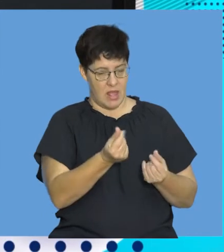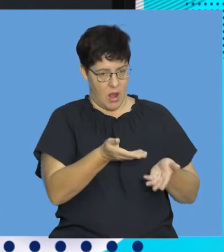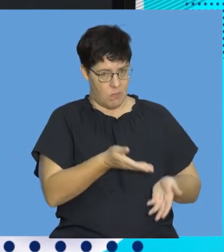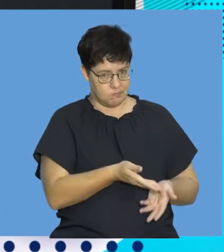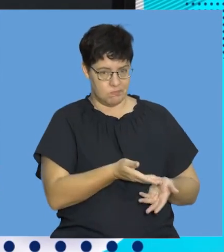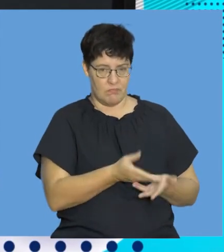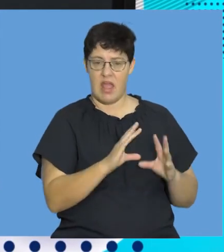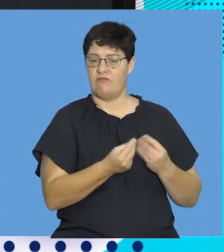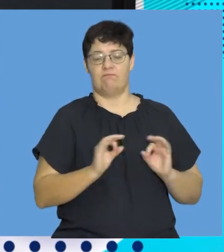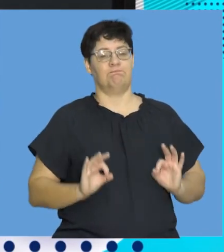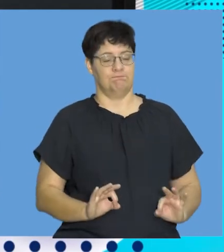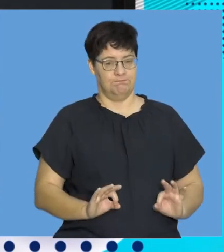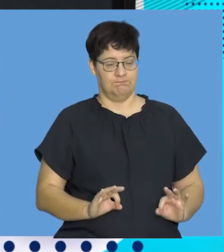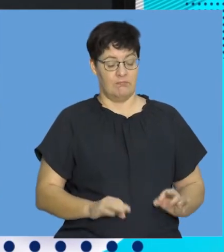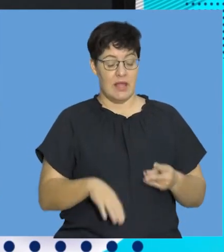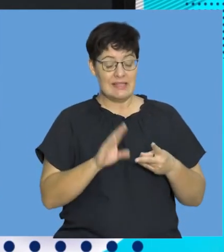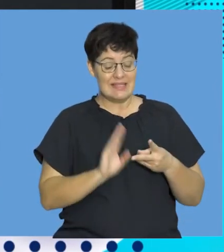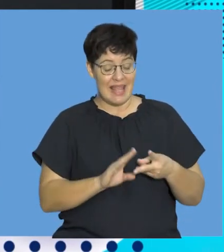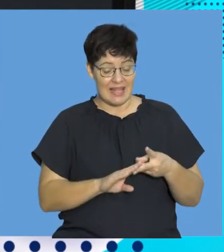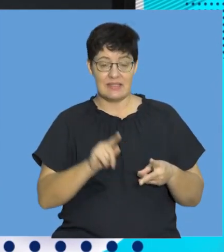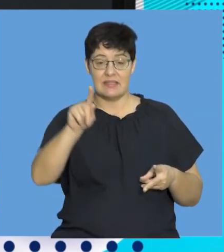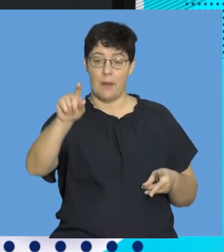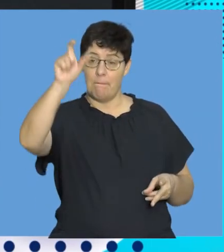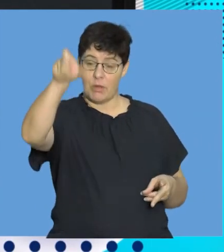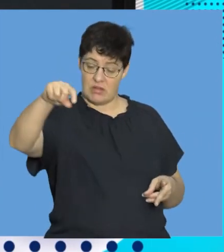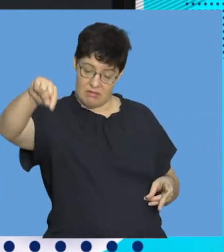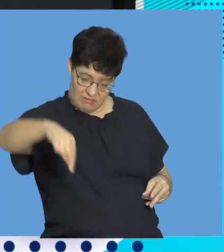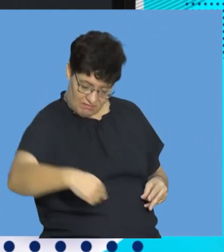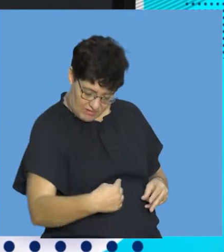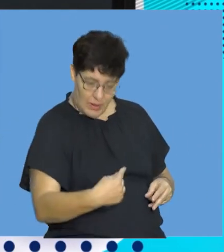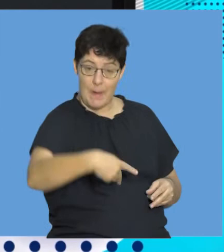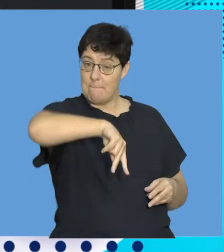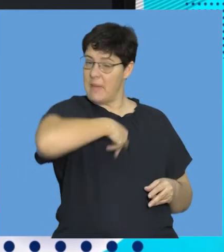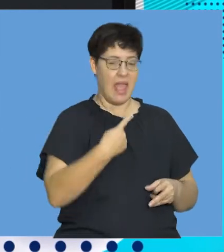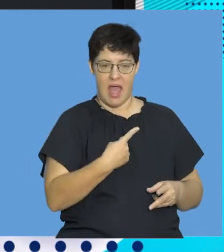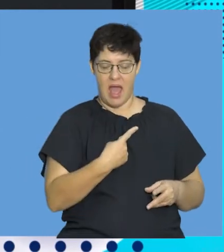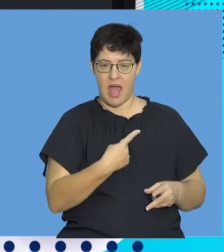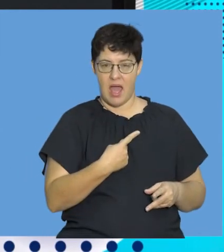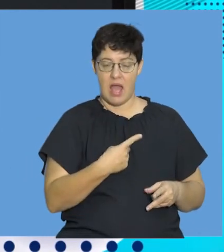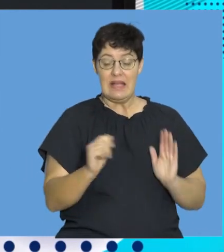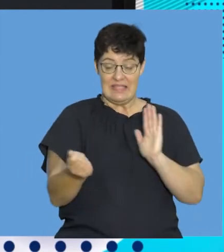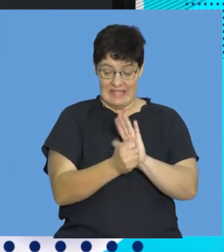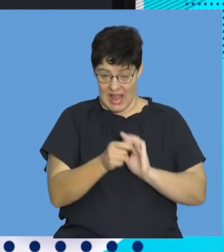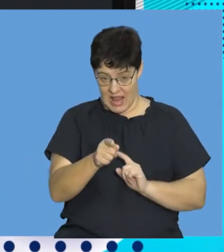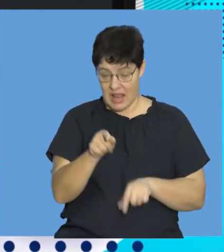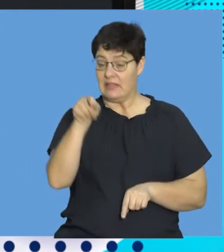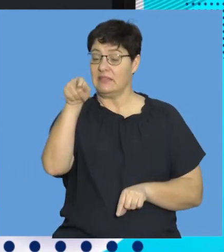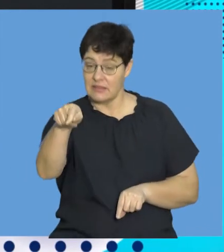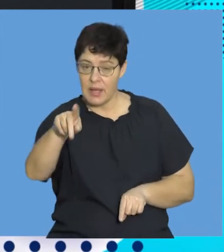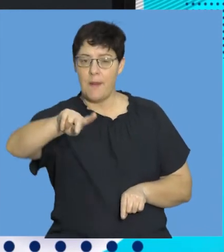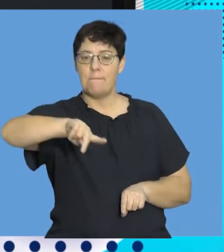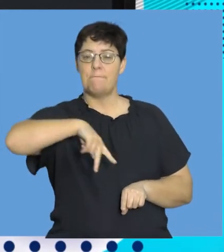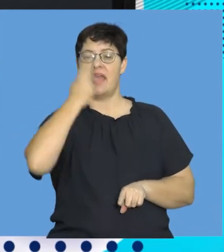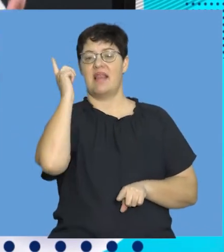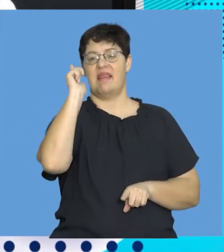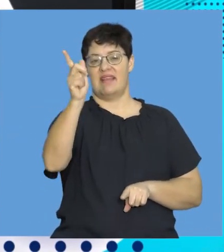money, everything's hunky-dory. But your credit sales is where you first sell to your